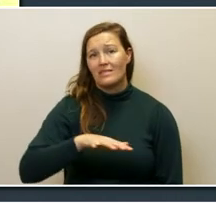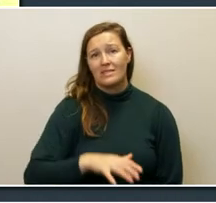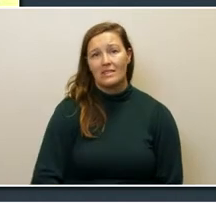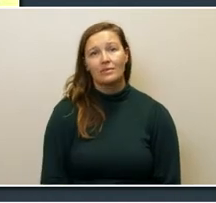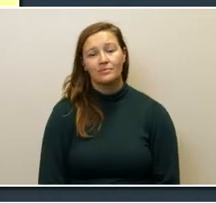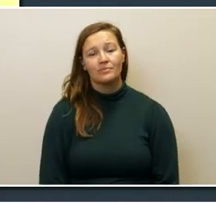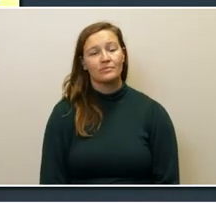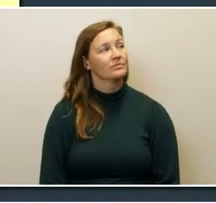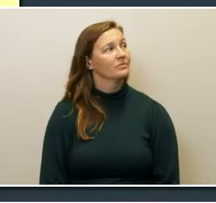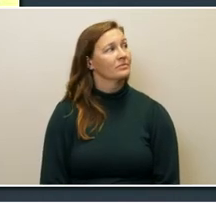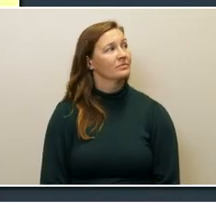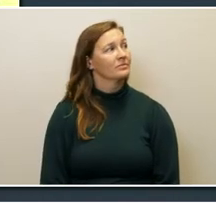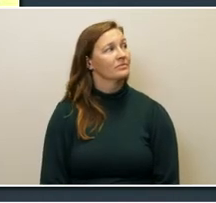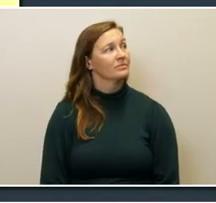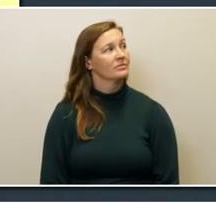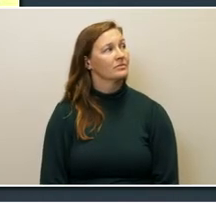place.